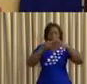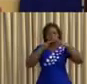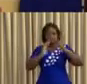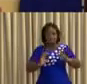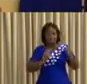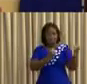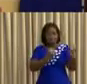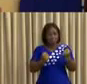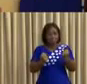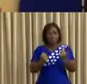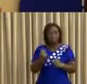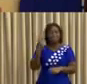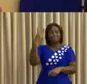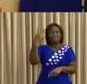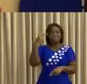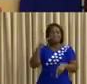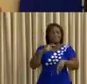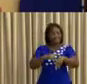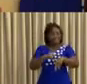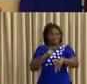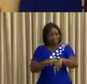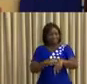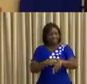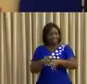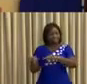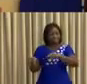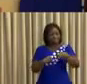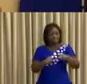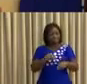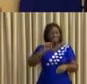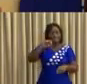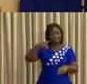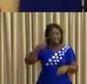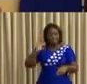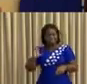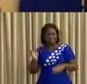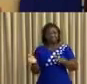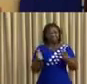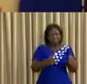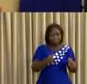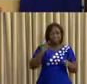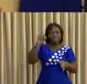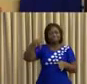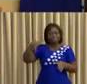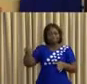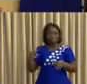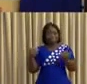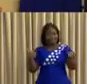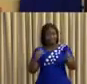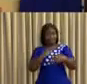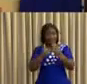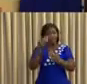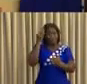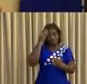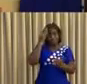opposition party on 3 separate occasions. It is a record virtually without parallel on the